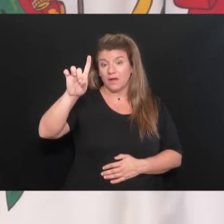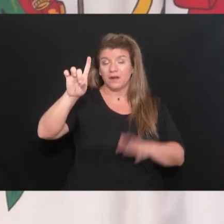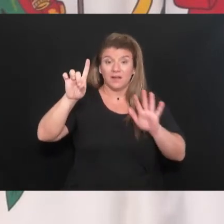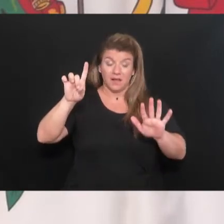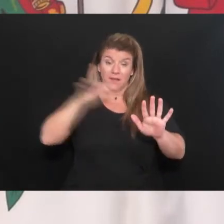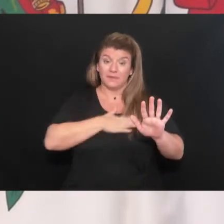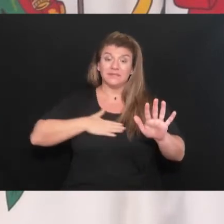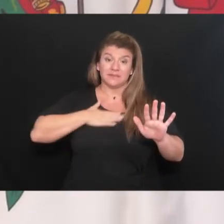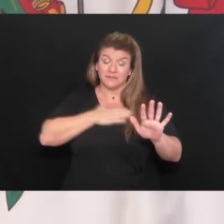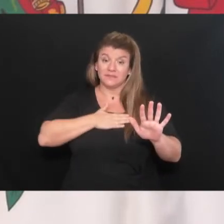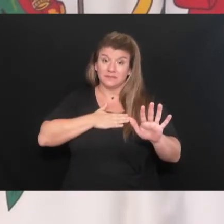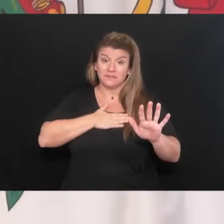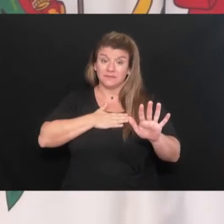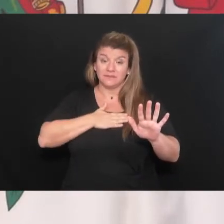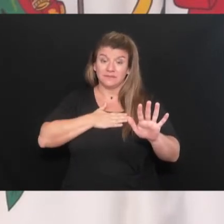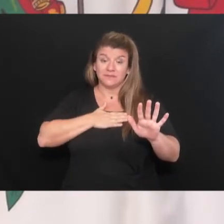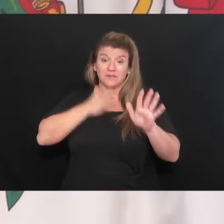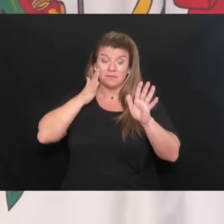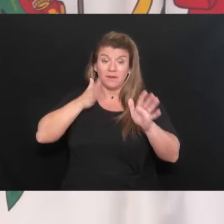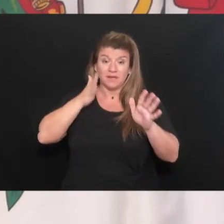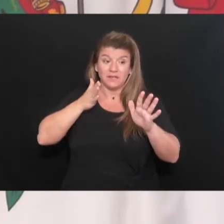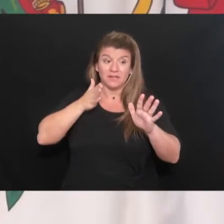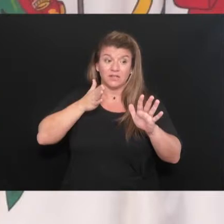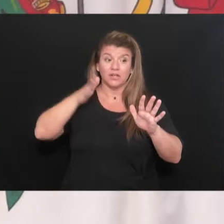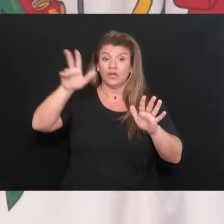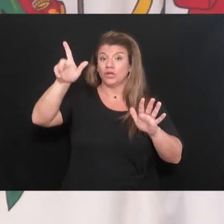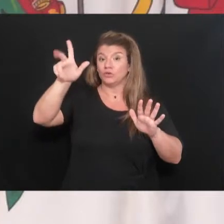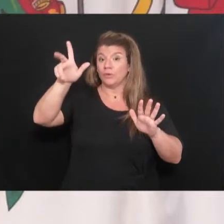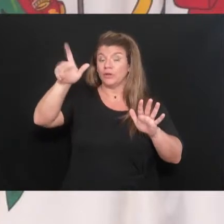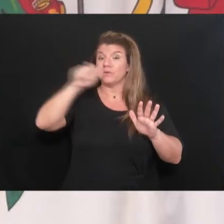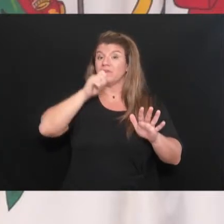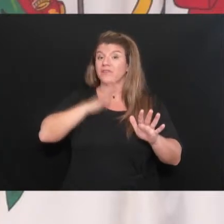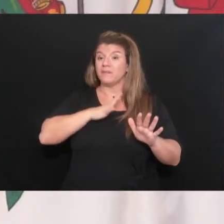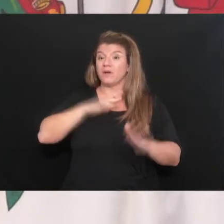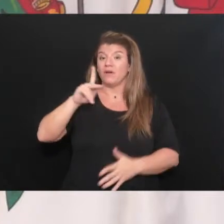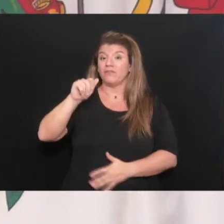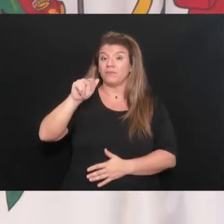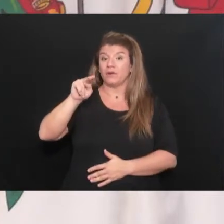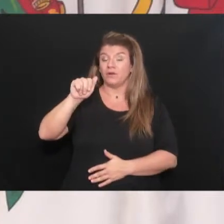listen, a 23-year-old female from Kanawha County.